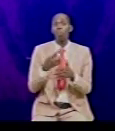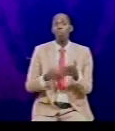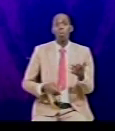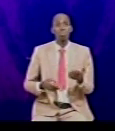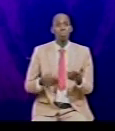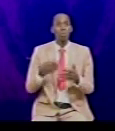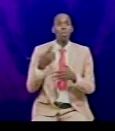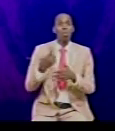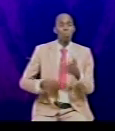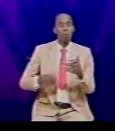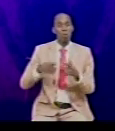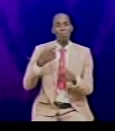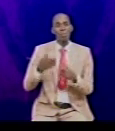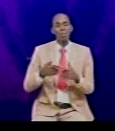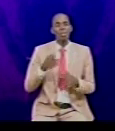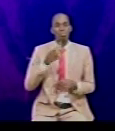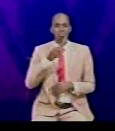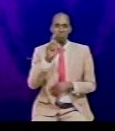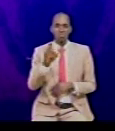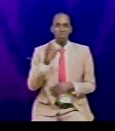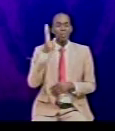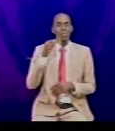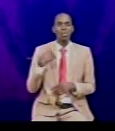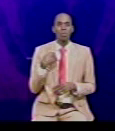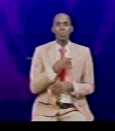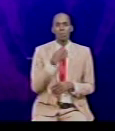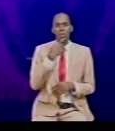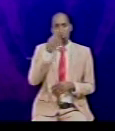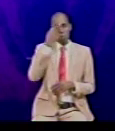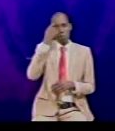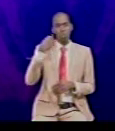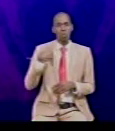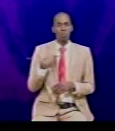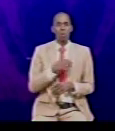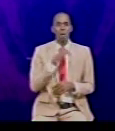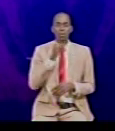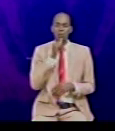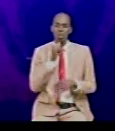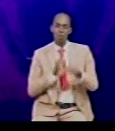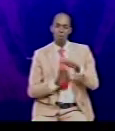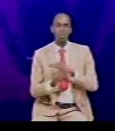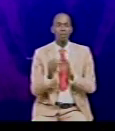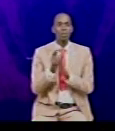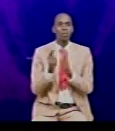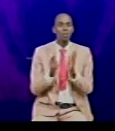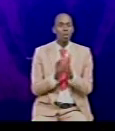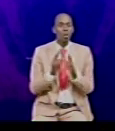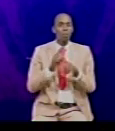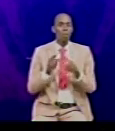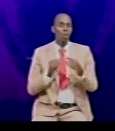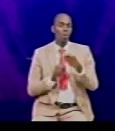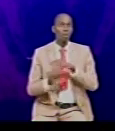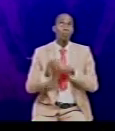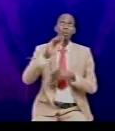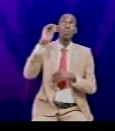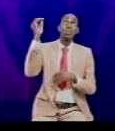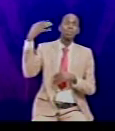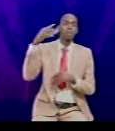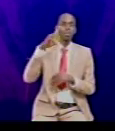sin because we are not under the law, but under grace? God forbid.